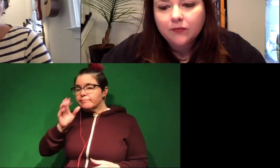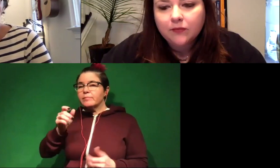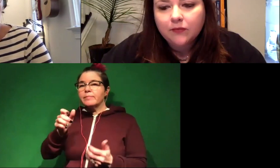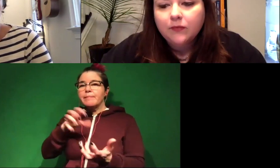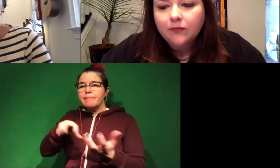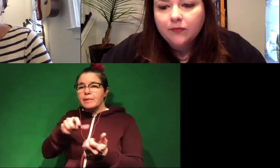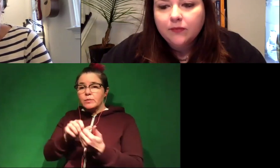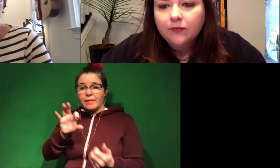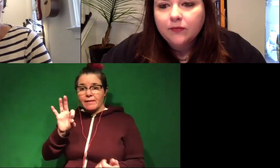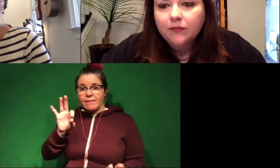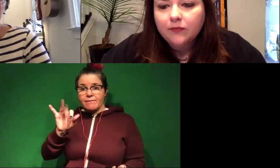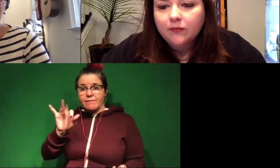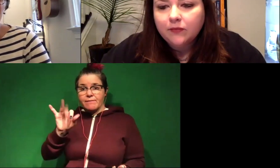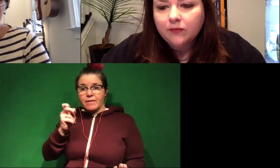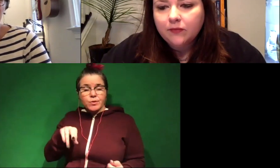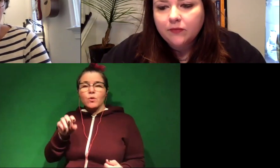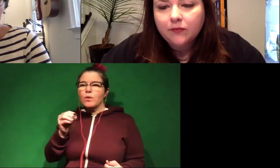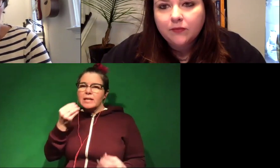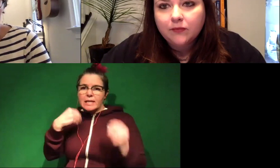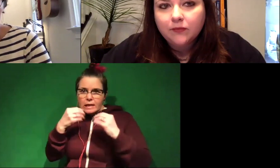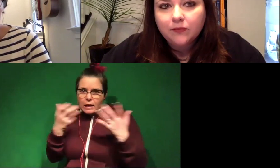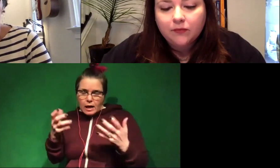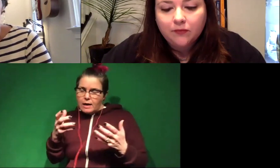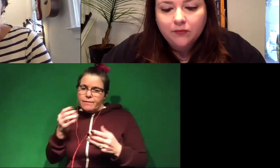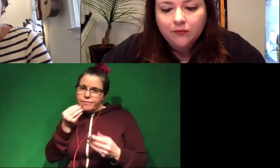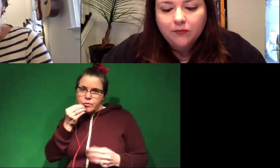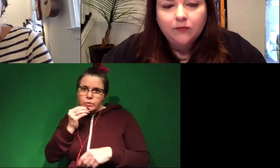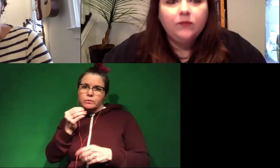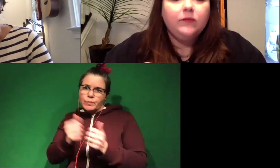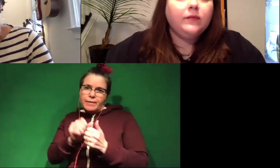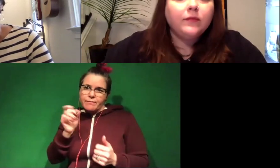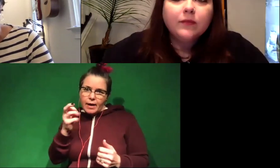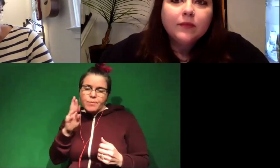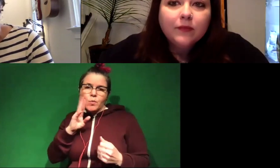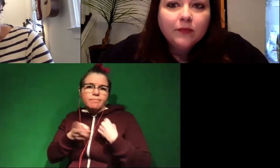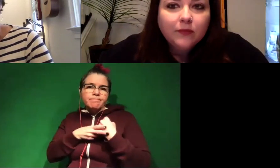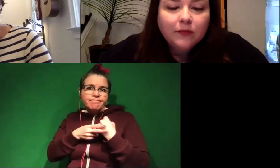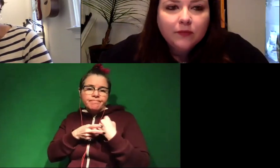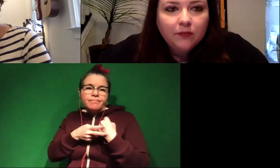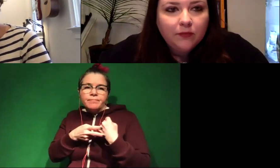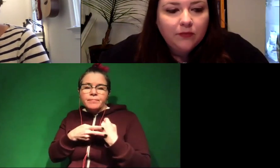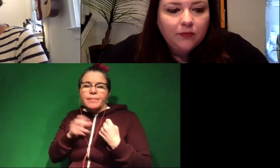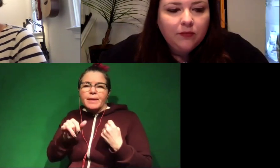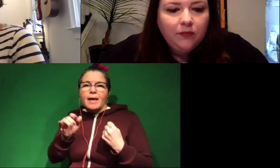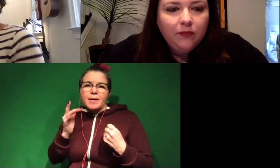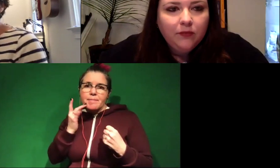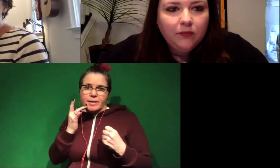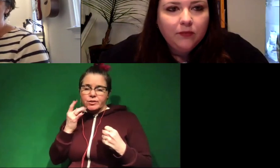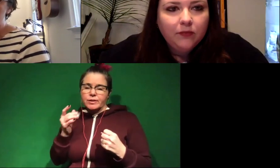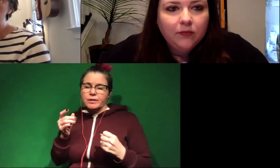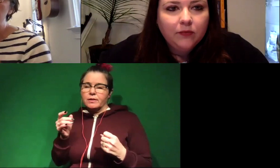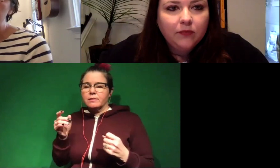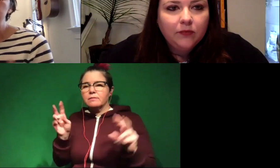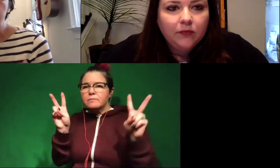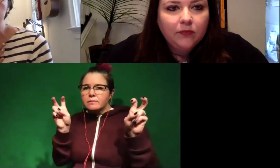fiber, or just eating a lot of fiber-based foods that help retain those bacteria that are supposedly